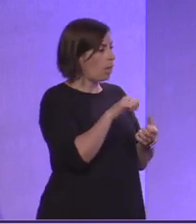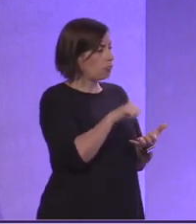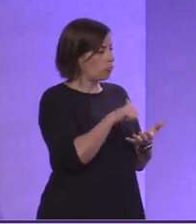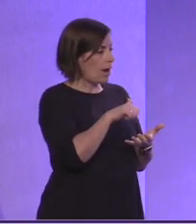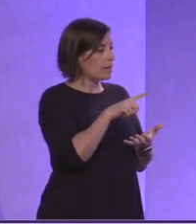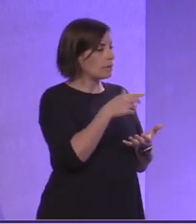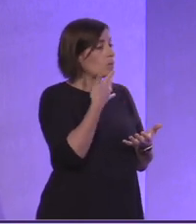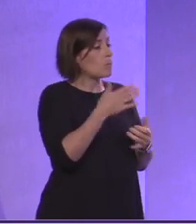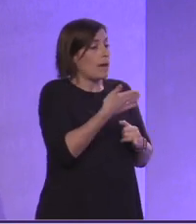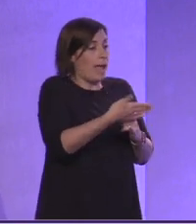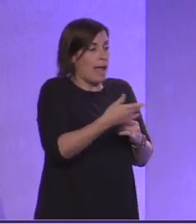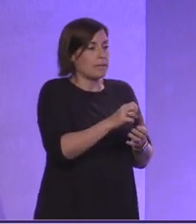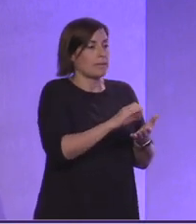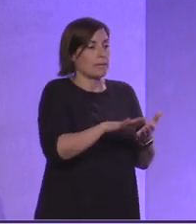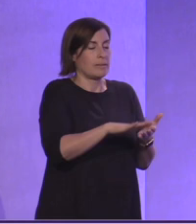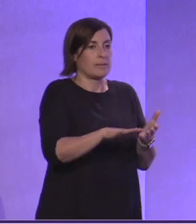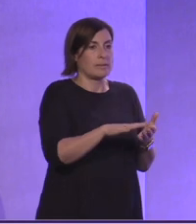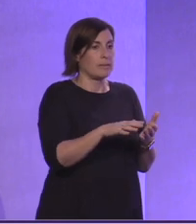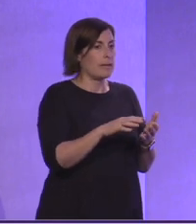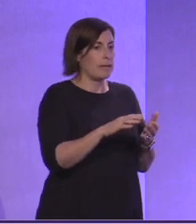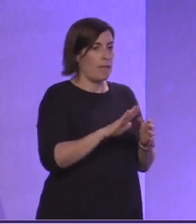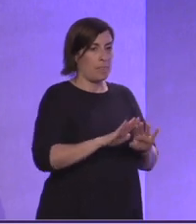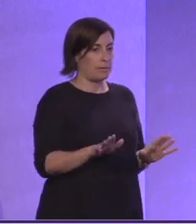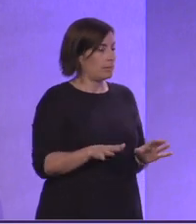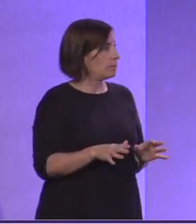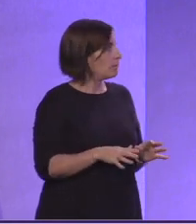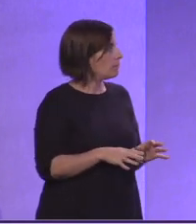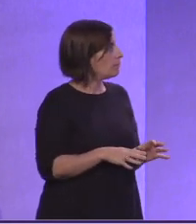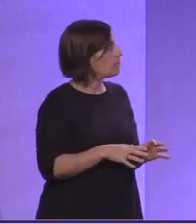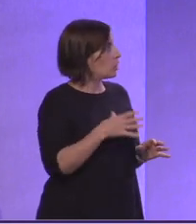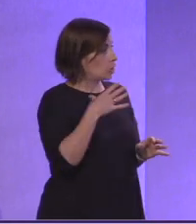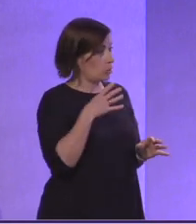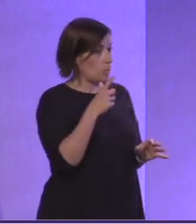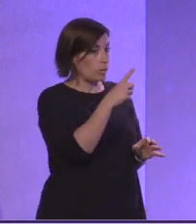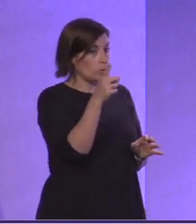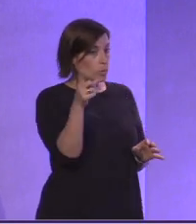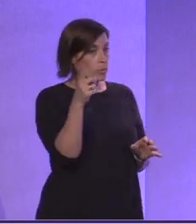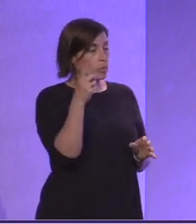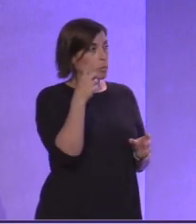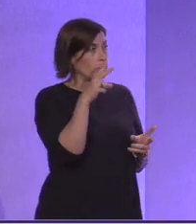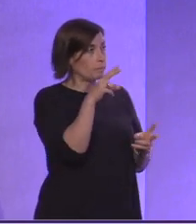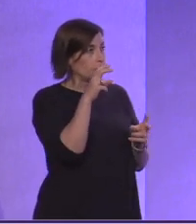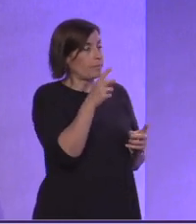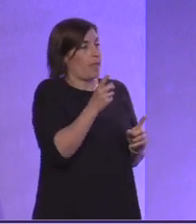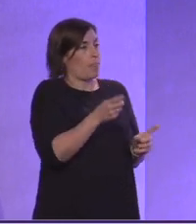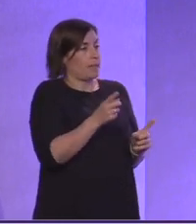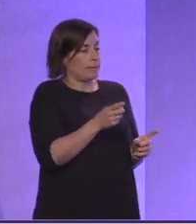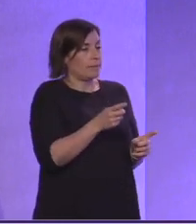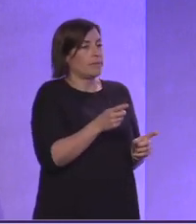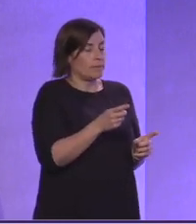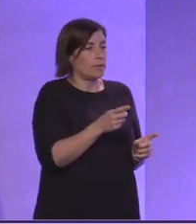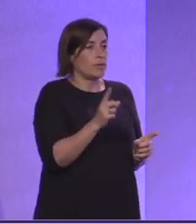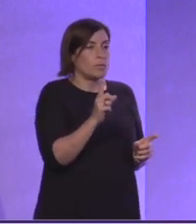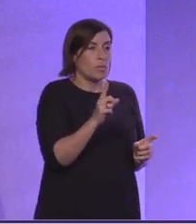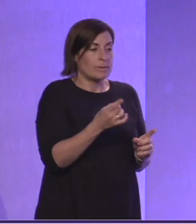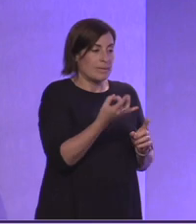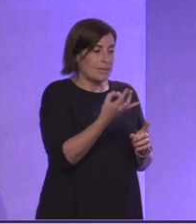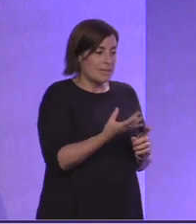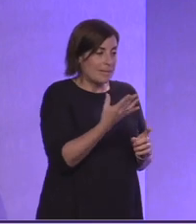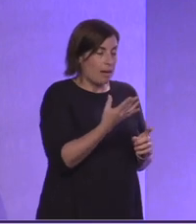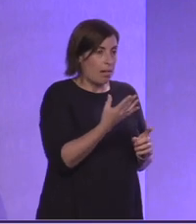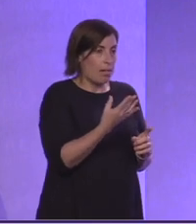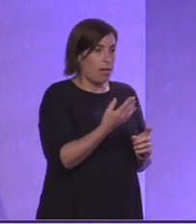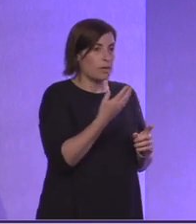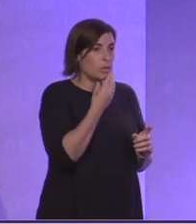I do a dclean, and that's it. And what I want you to take away from this is that you have to provide a single concrete,